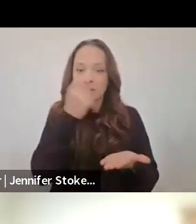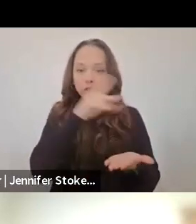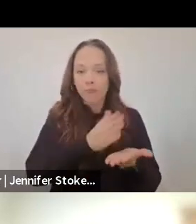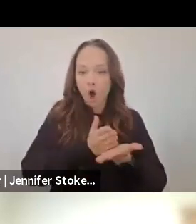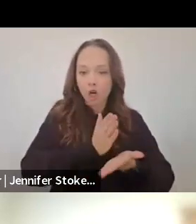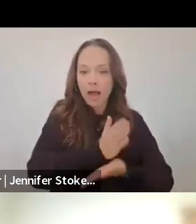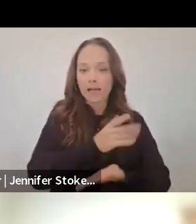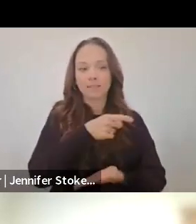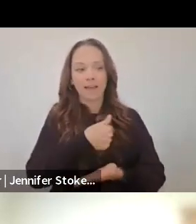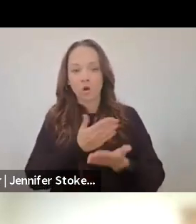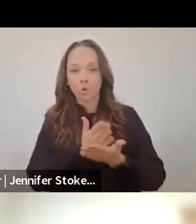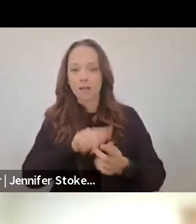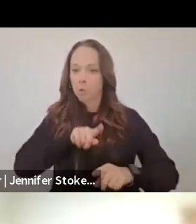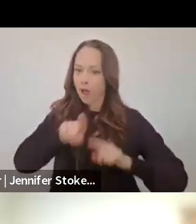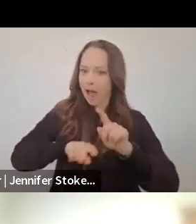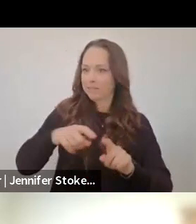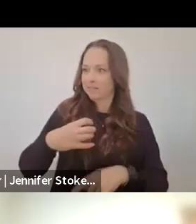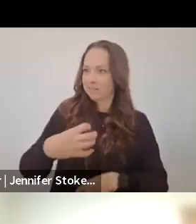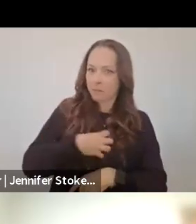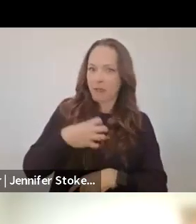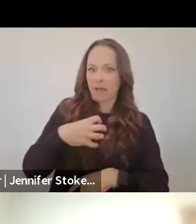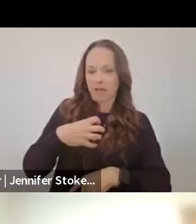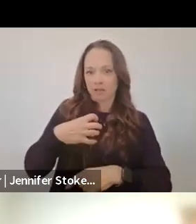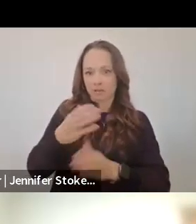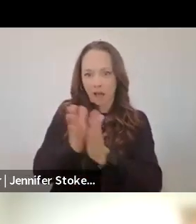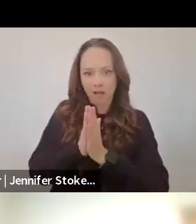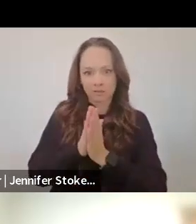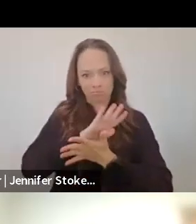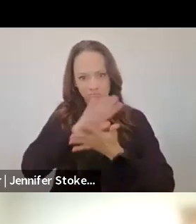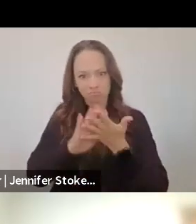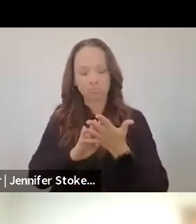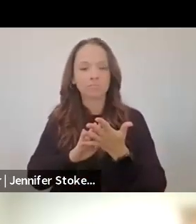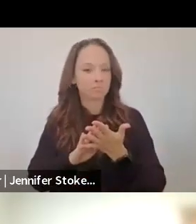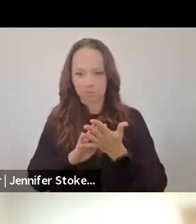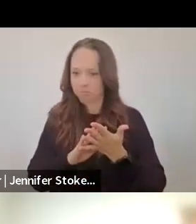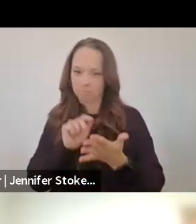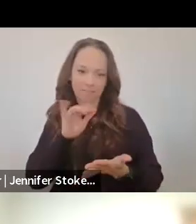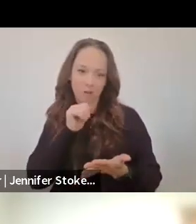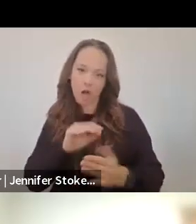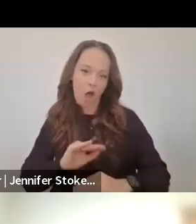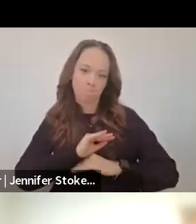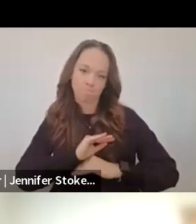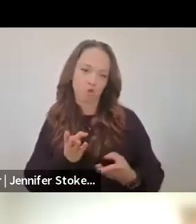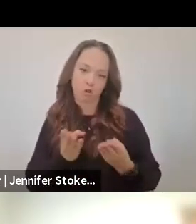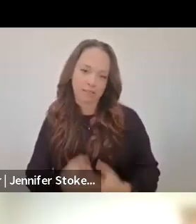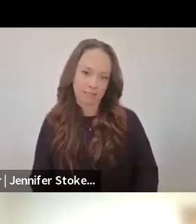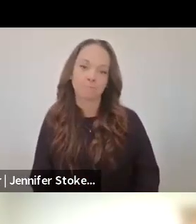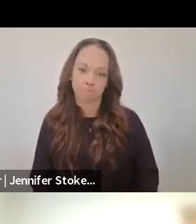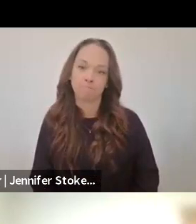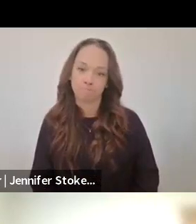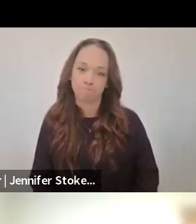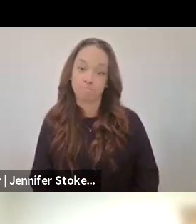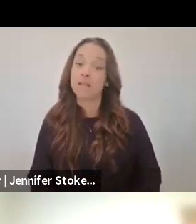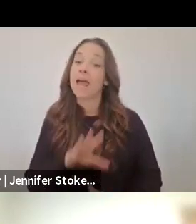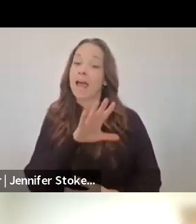to ask questions and complain if they don't get the services they deserve in the language